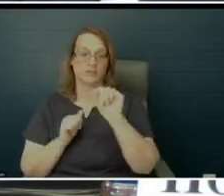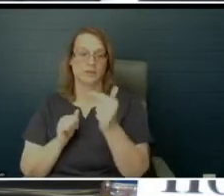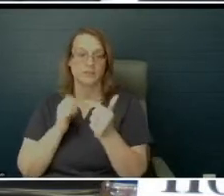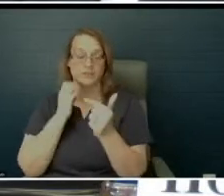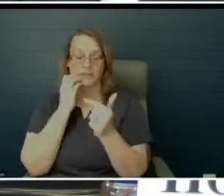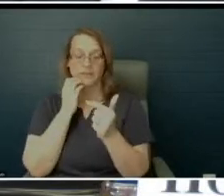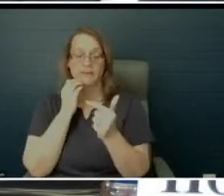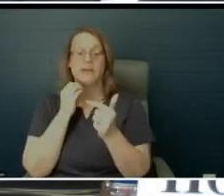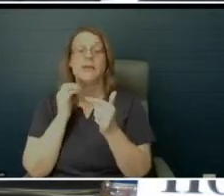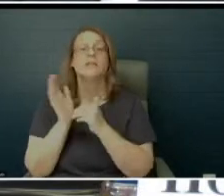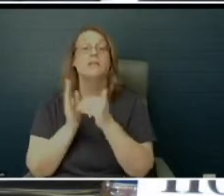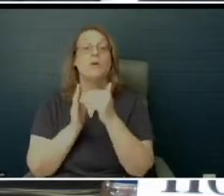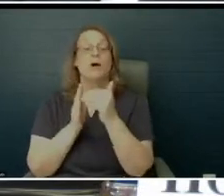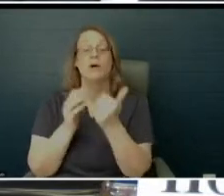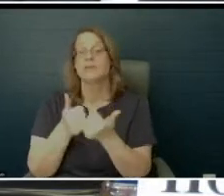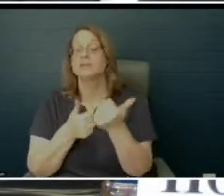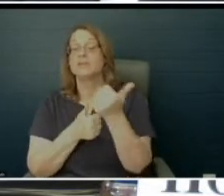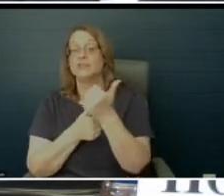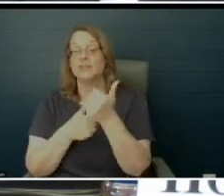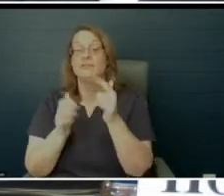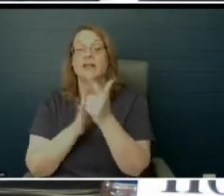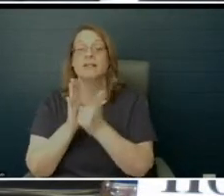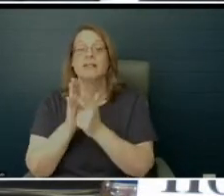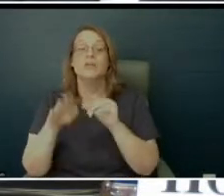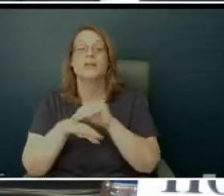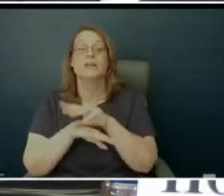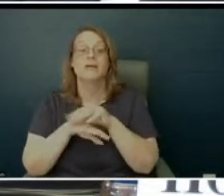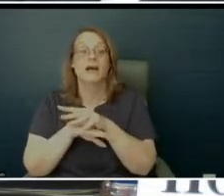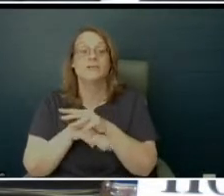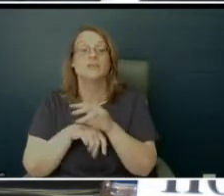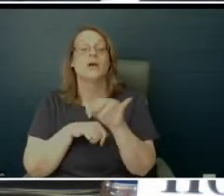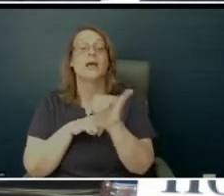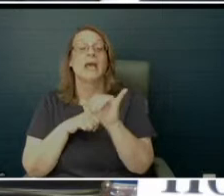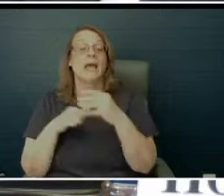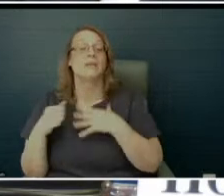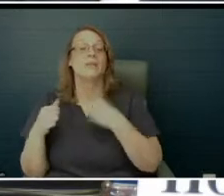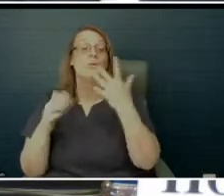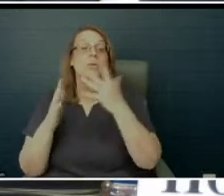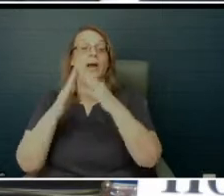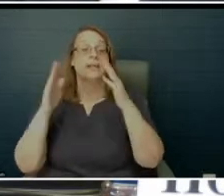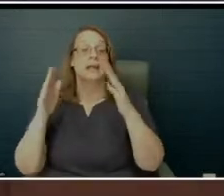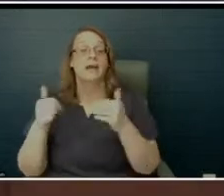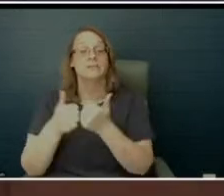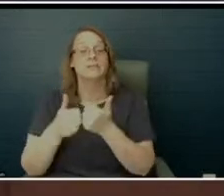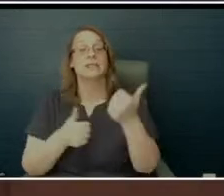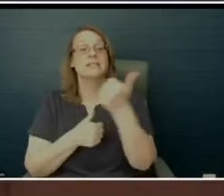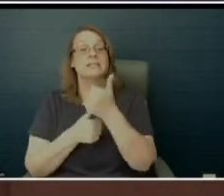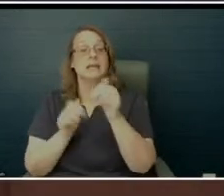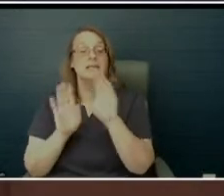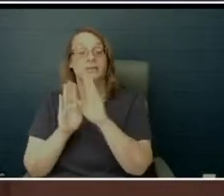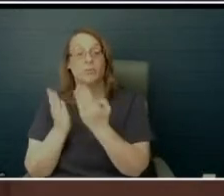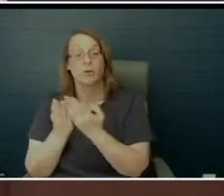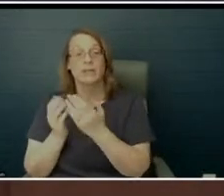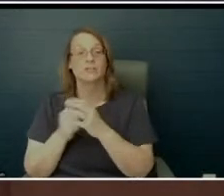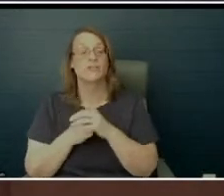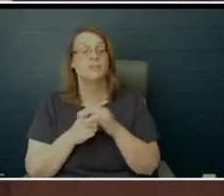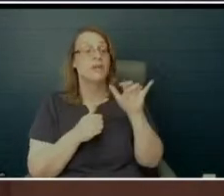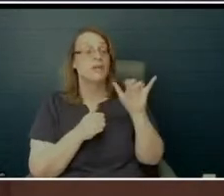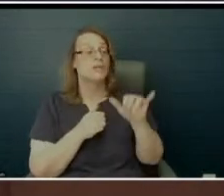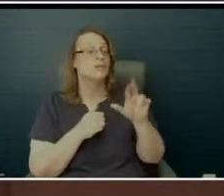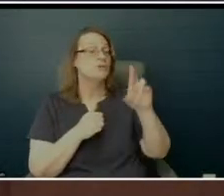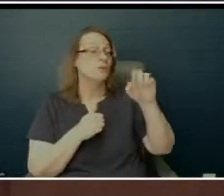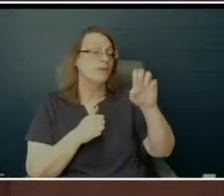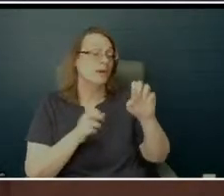legal advisor to the AG, as well as, the White House and the executive branch more broadly. So given that role, can you kind of describe your relationship with the